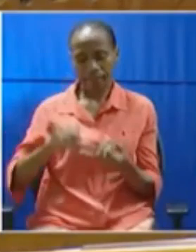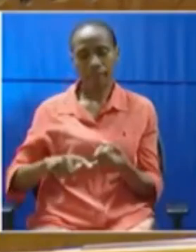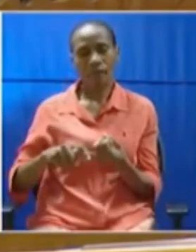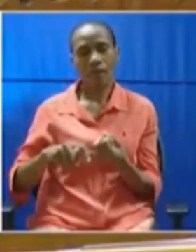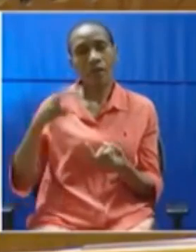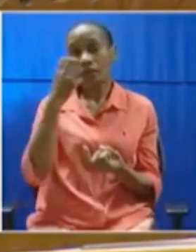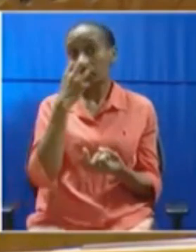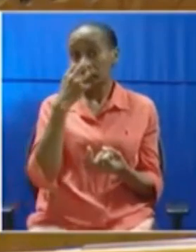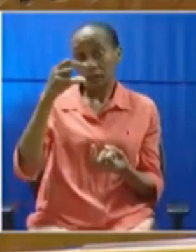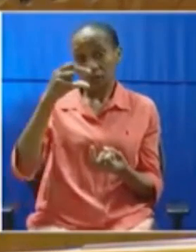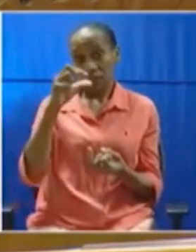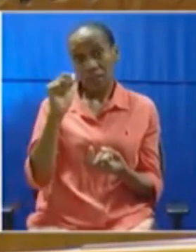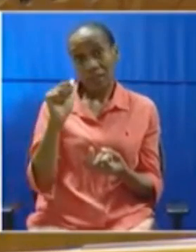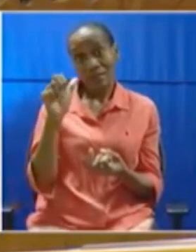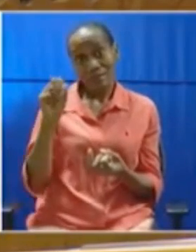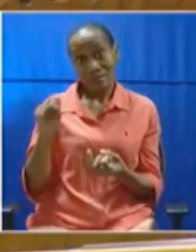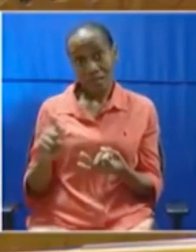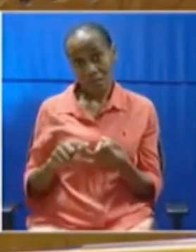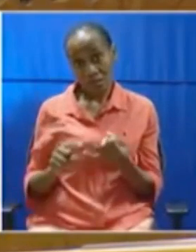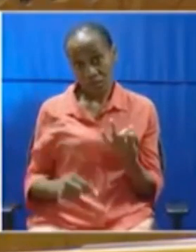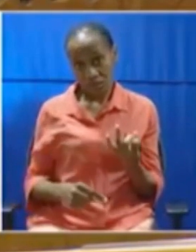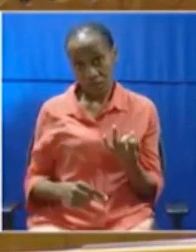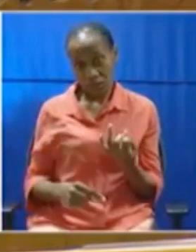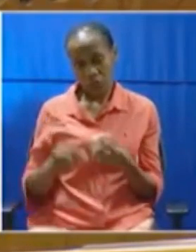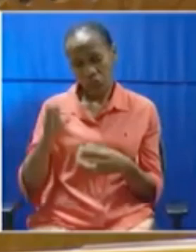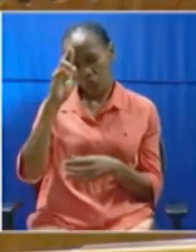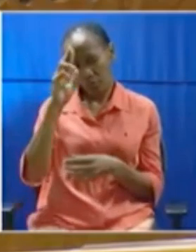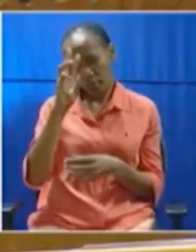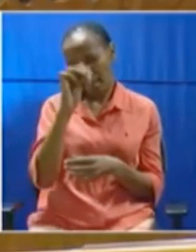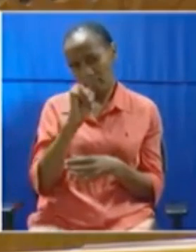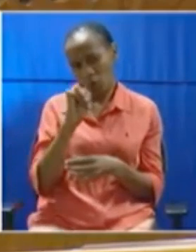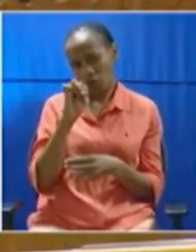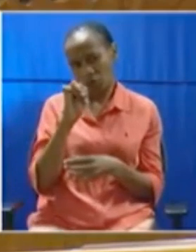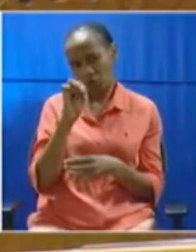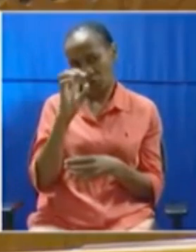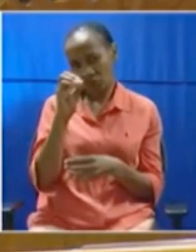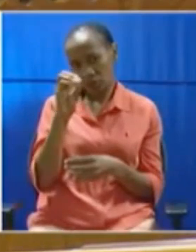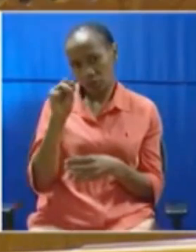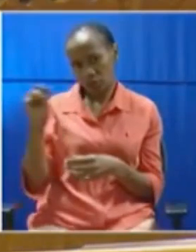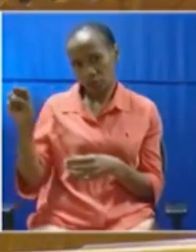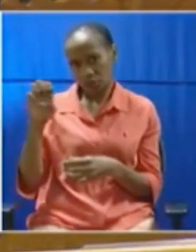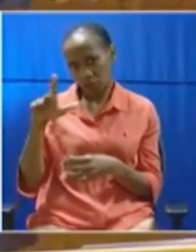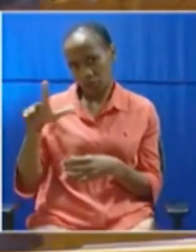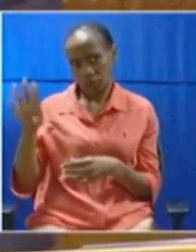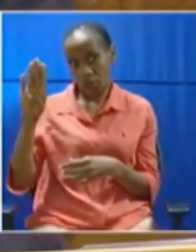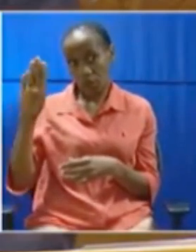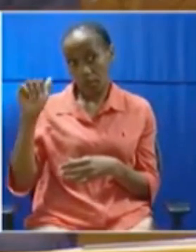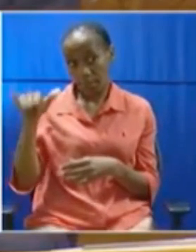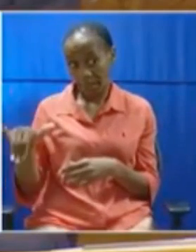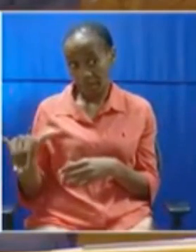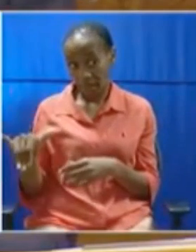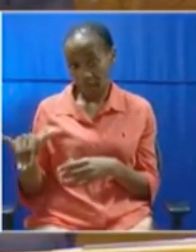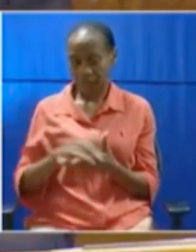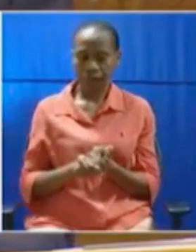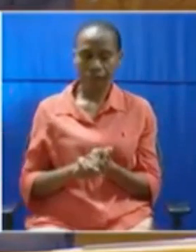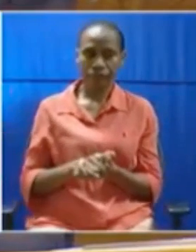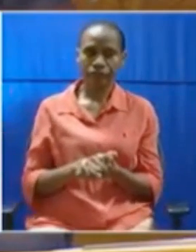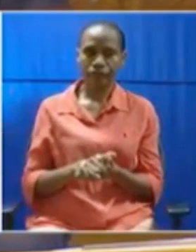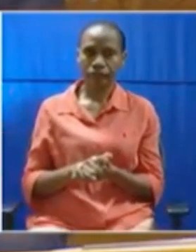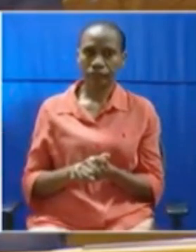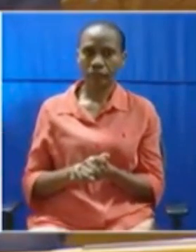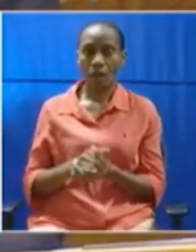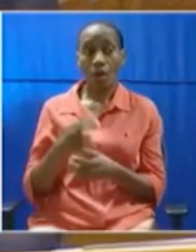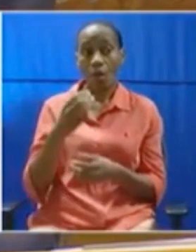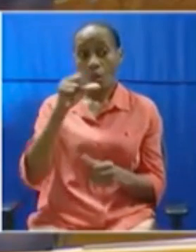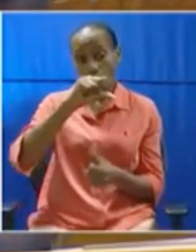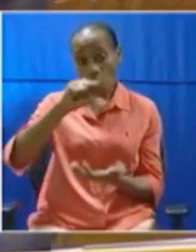spoke about the find off Mossel Bay. Mr. President, we have been working on oil and gas for 10 years